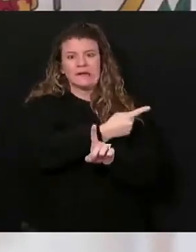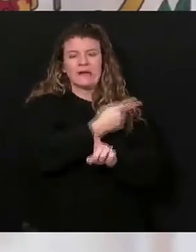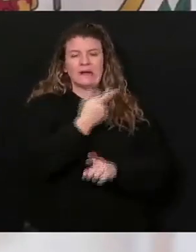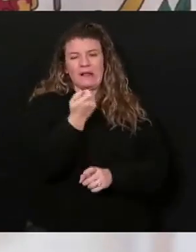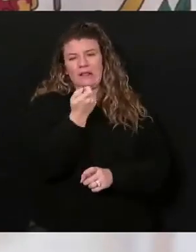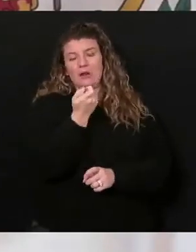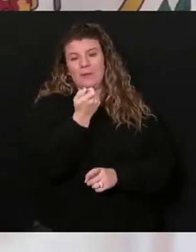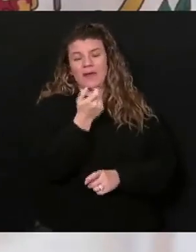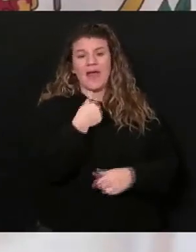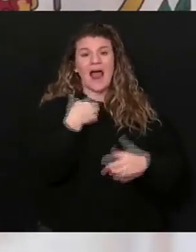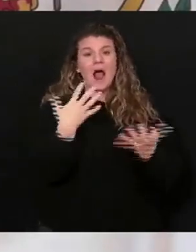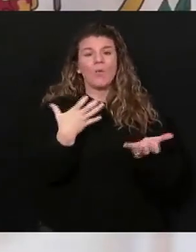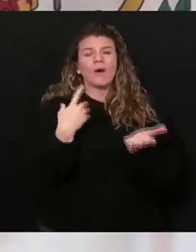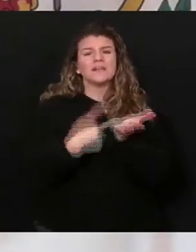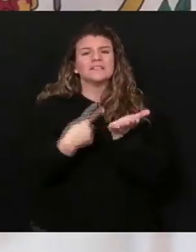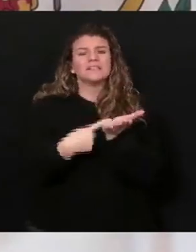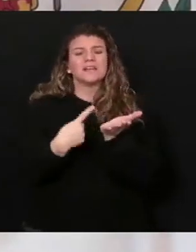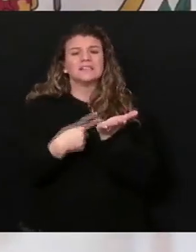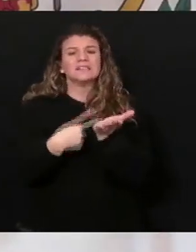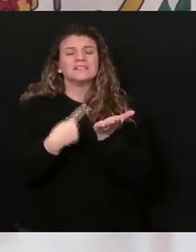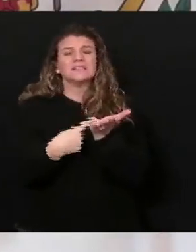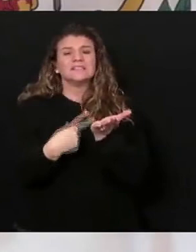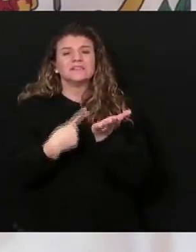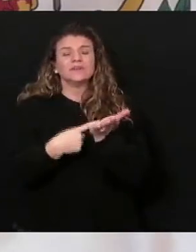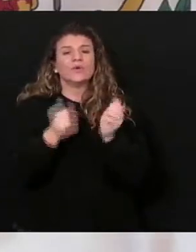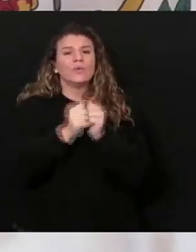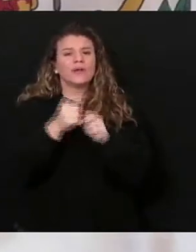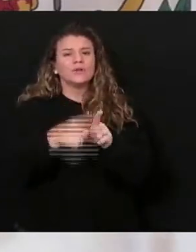you about